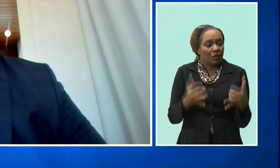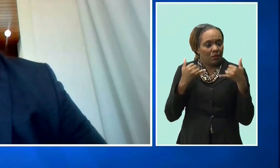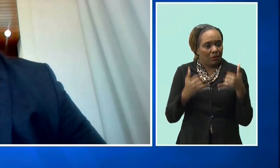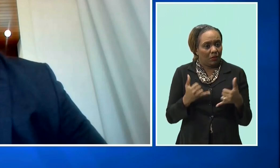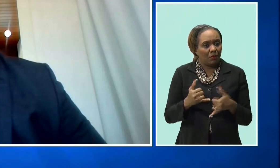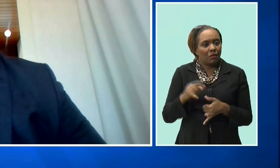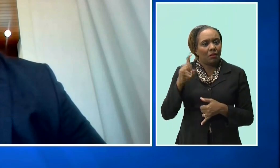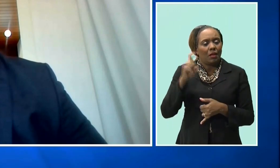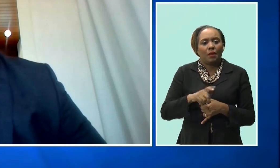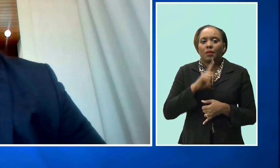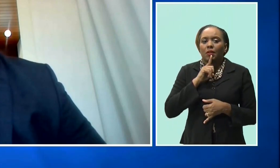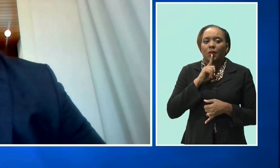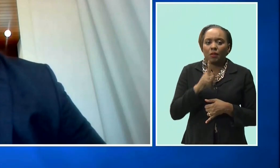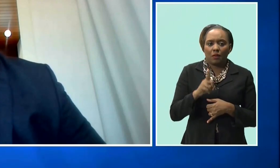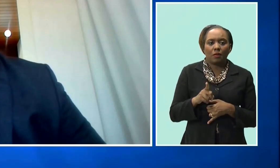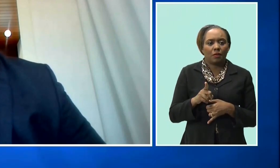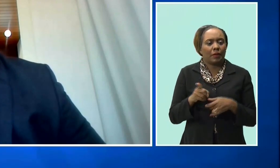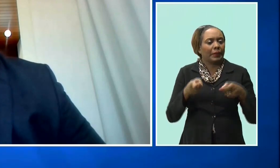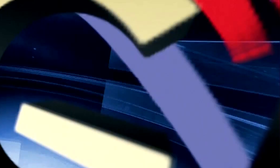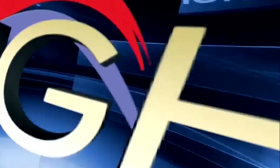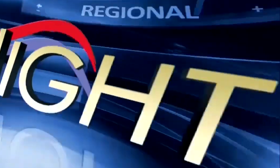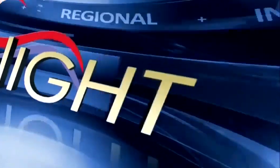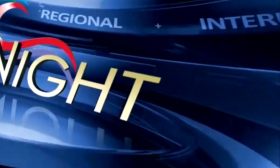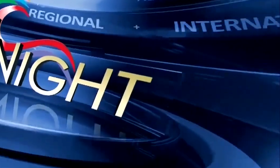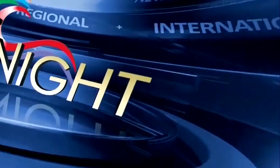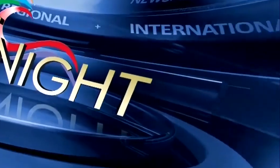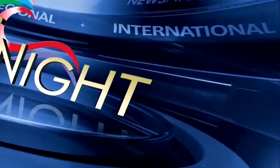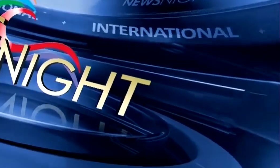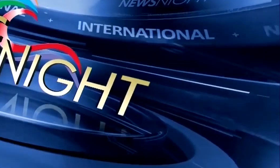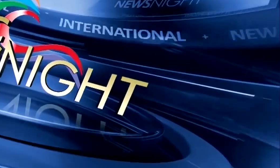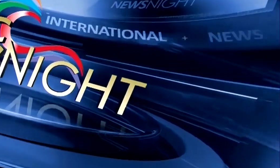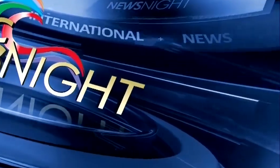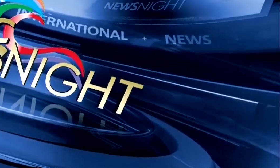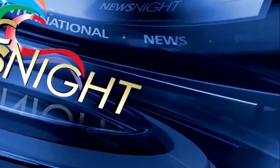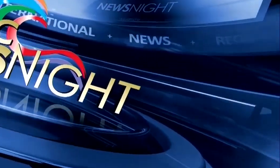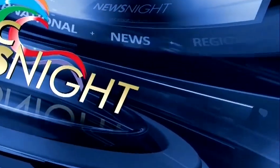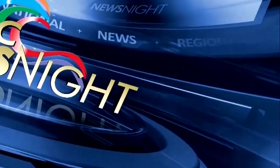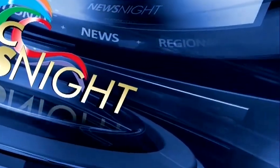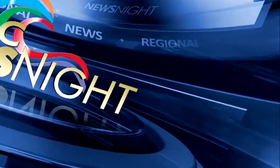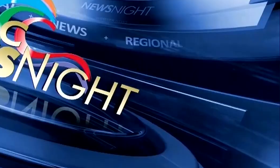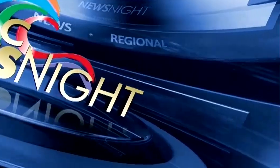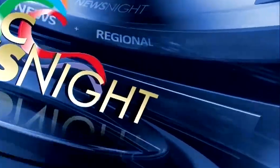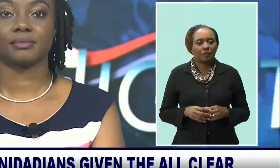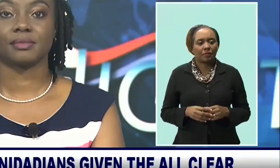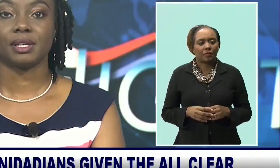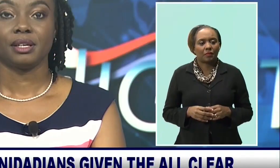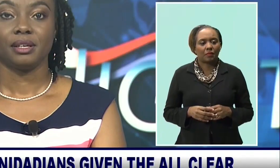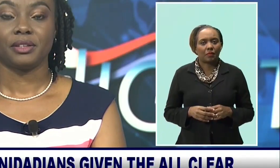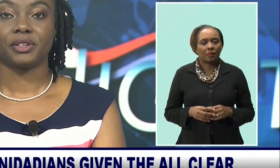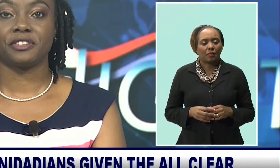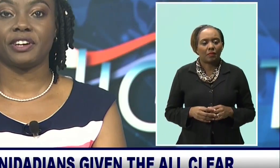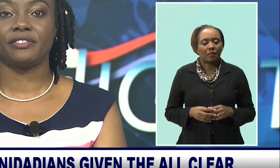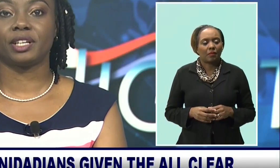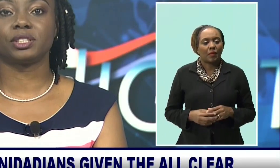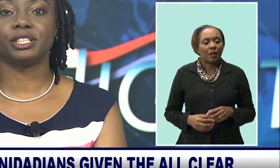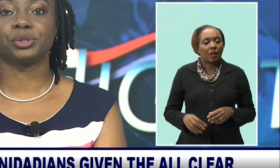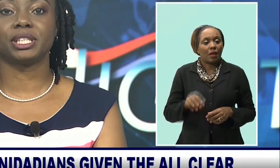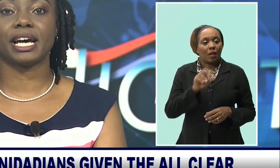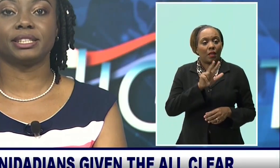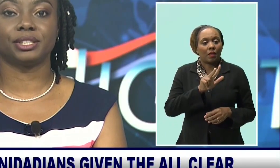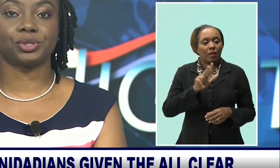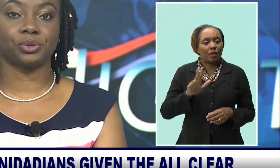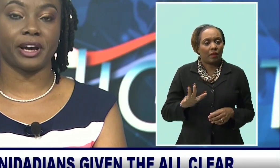we have to come together to address it. The 35